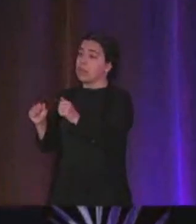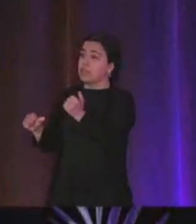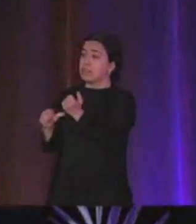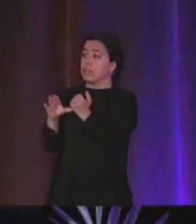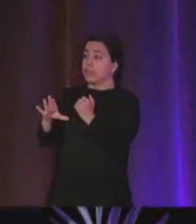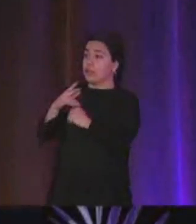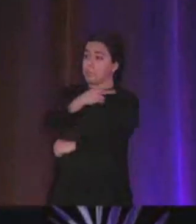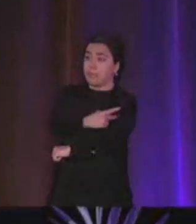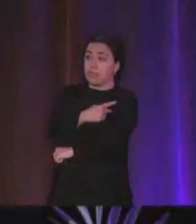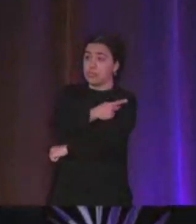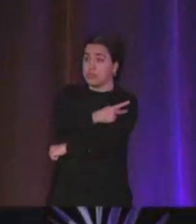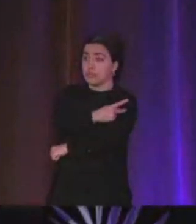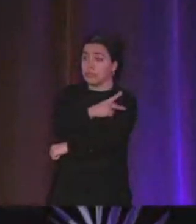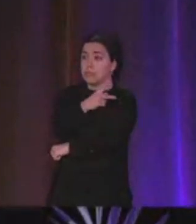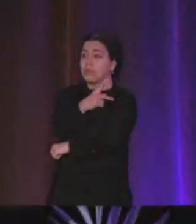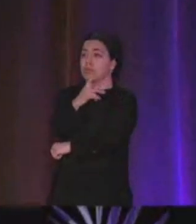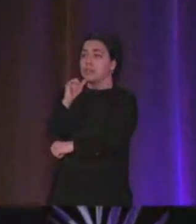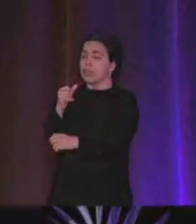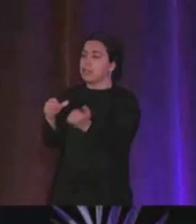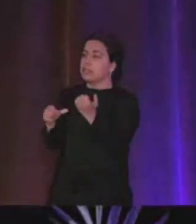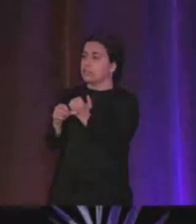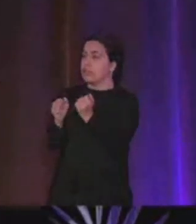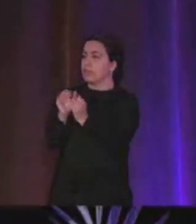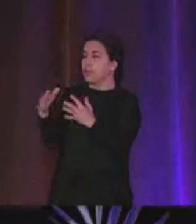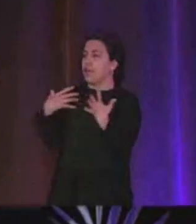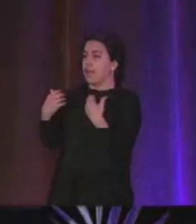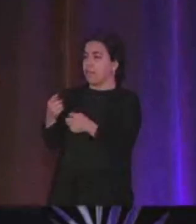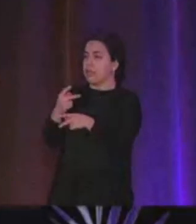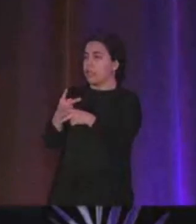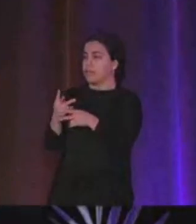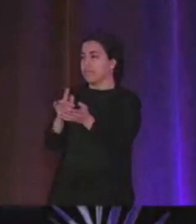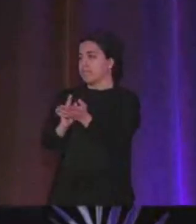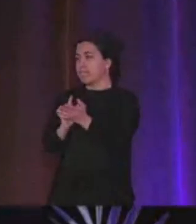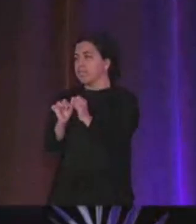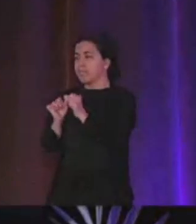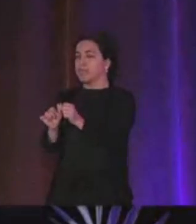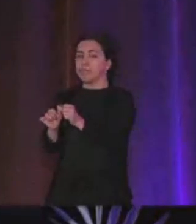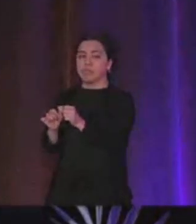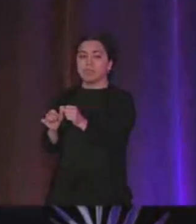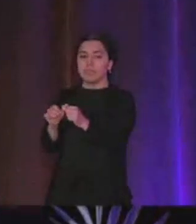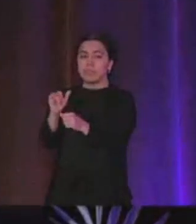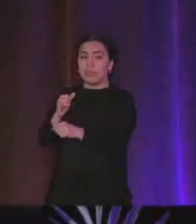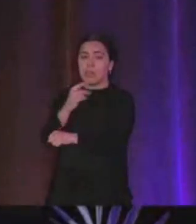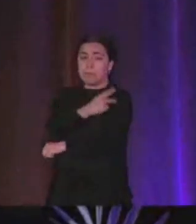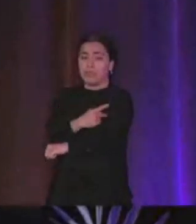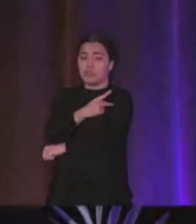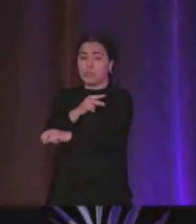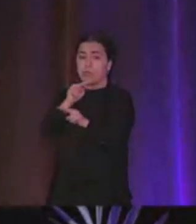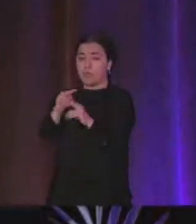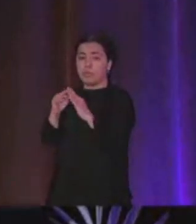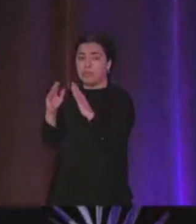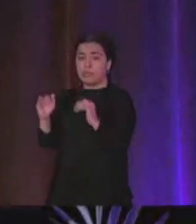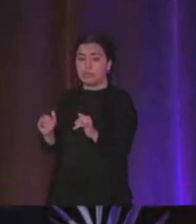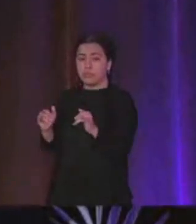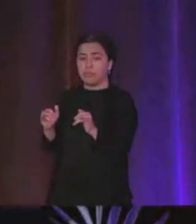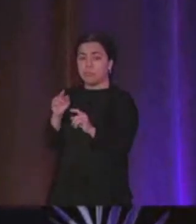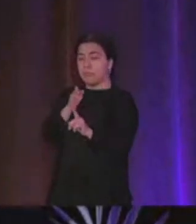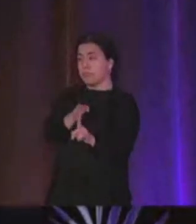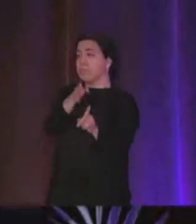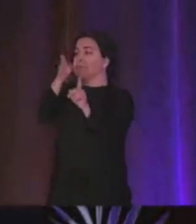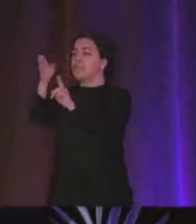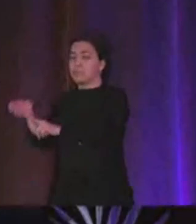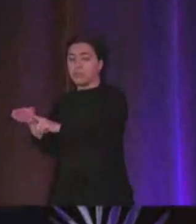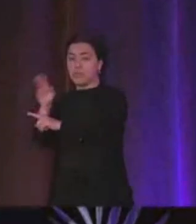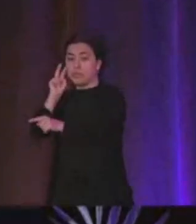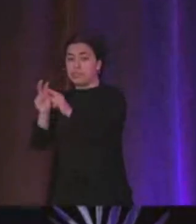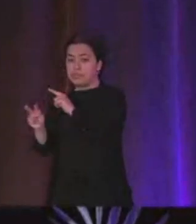which are remotely and can assist in their healthcare. Predictive maintenance is definitely useful for the energy and the transport sector if you